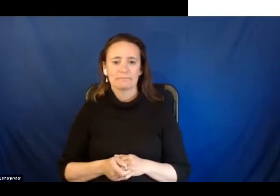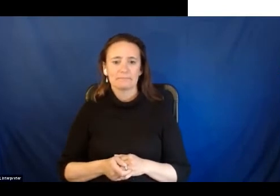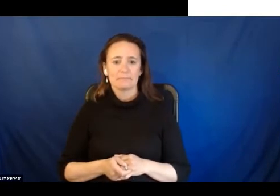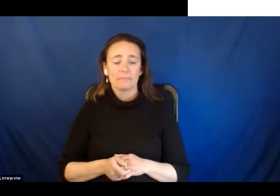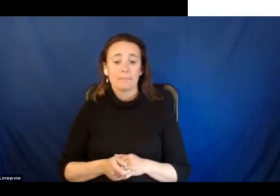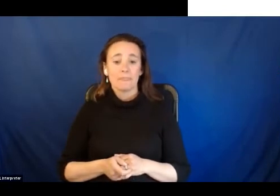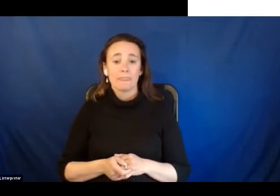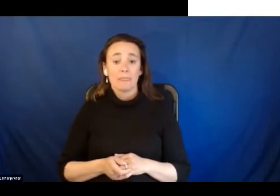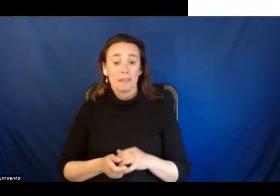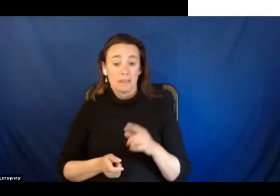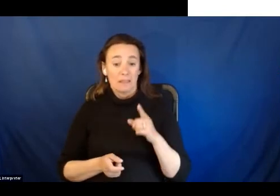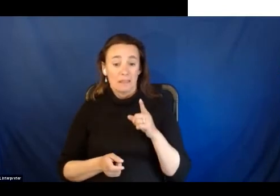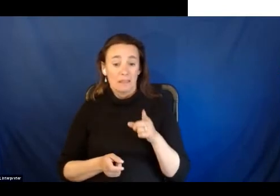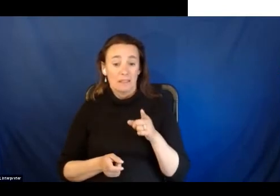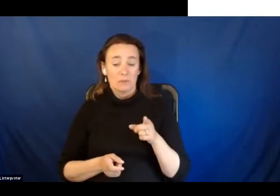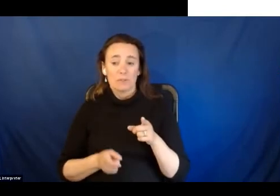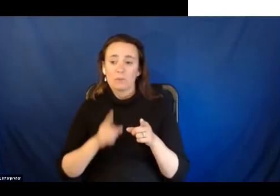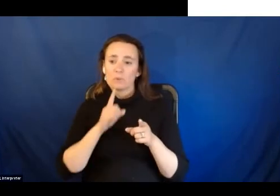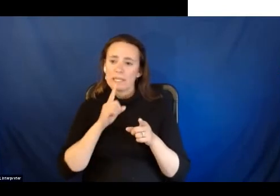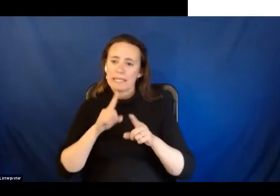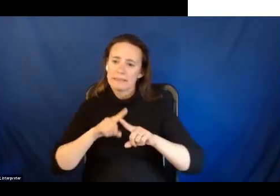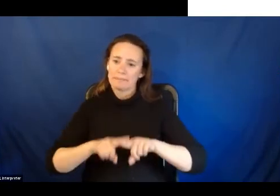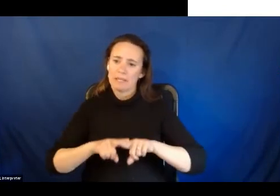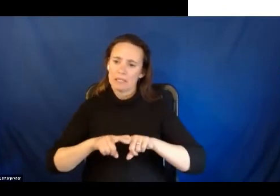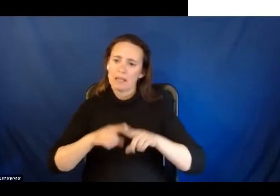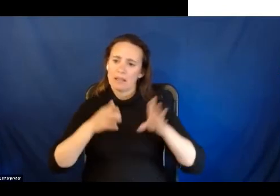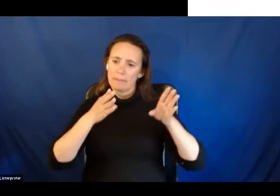This one in particular is really dependent on who the survivor is.